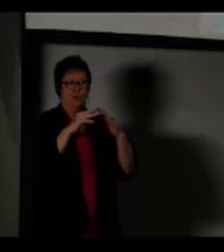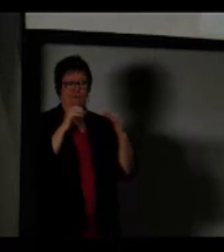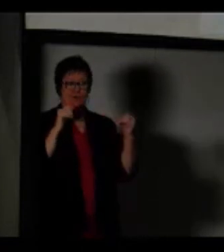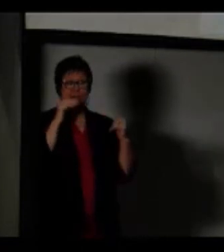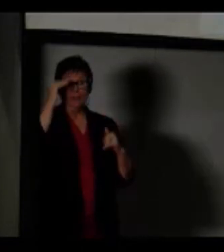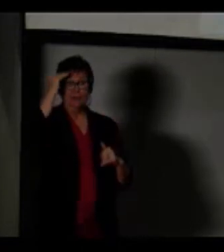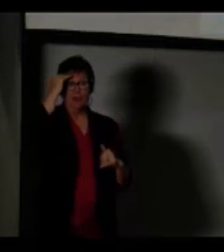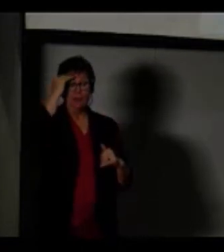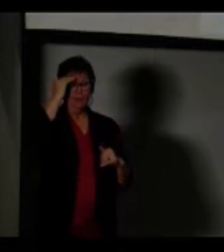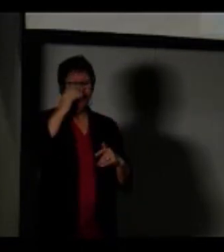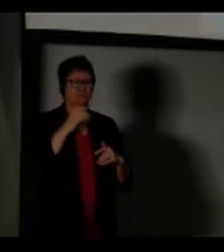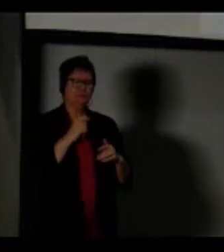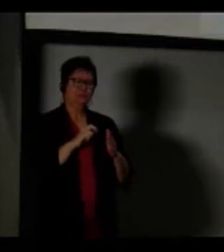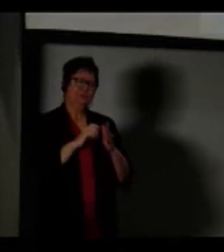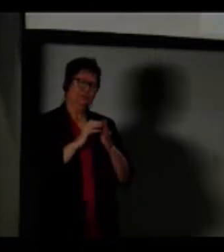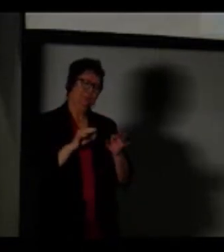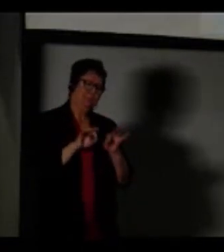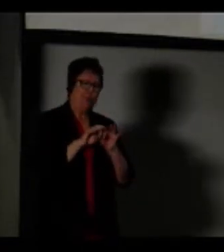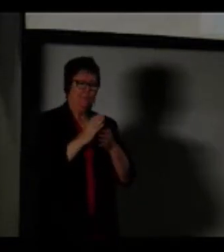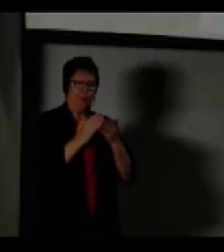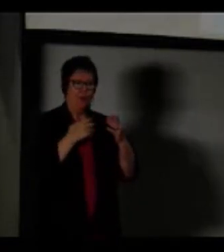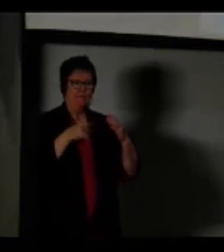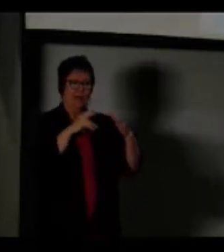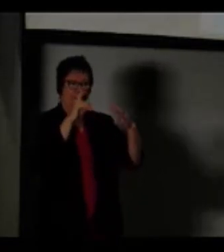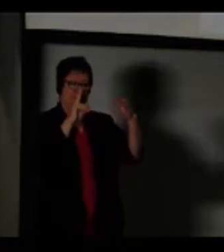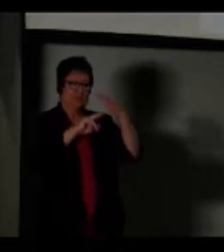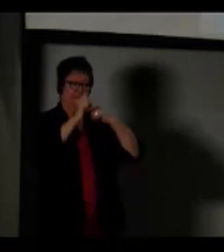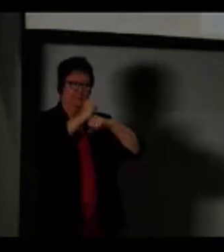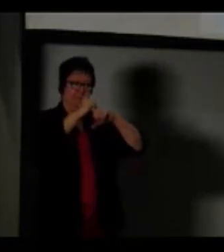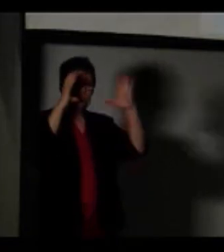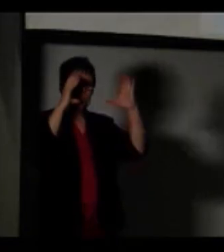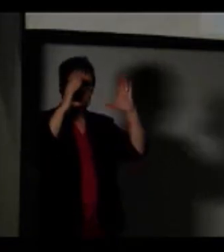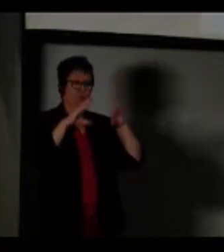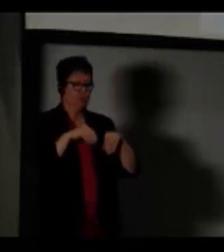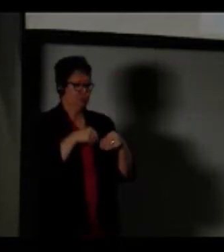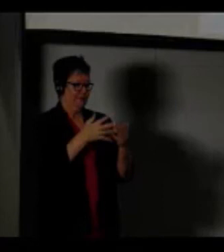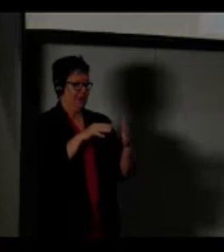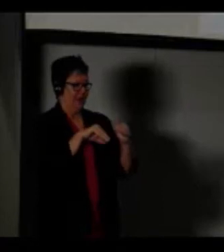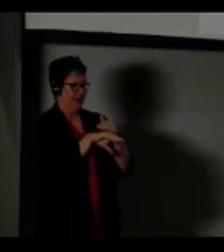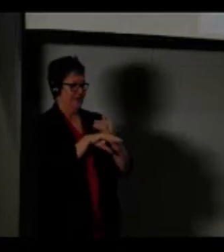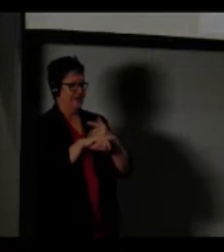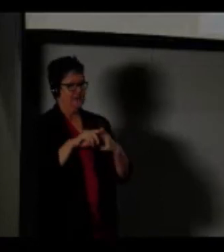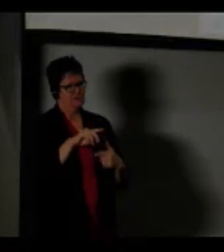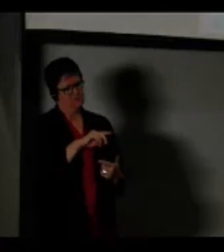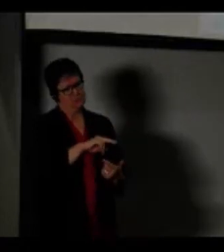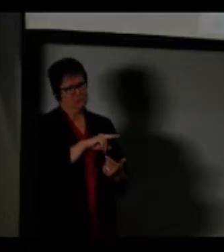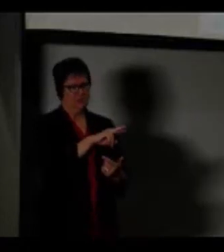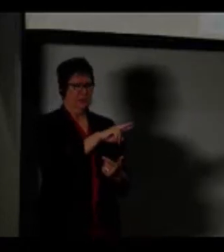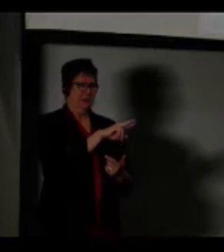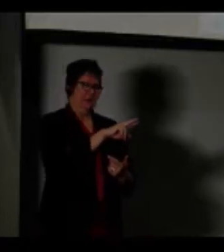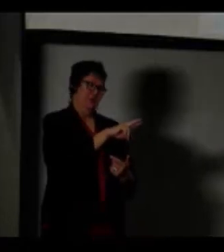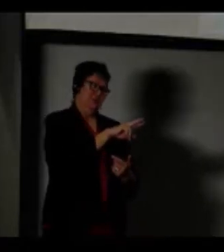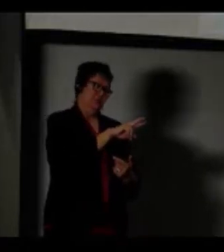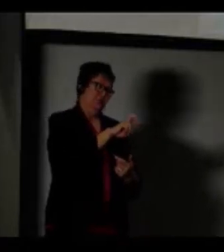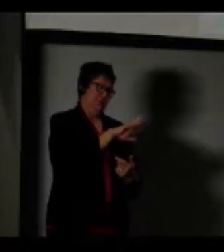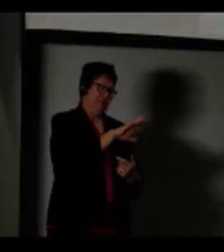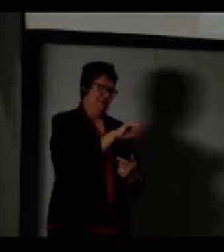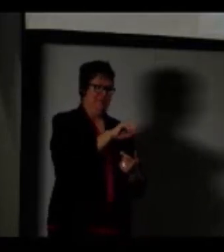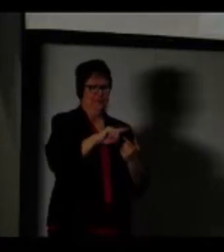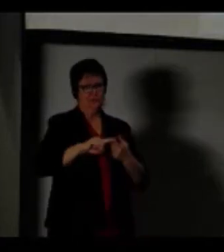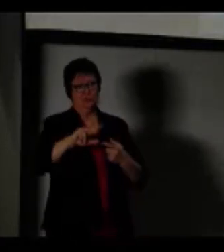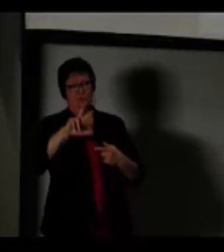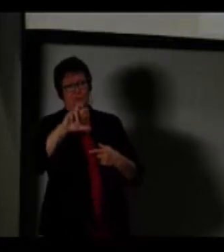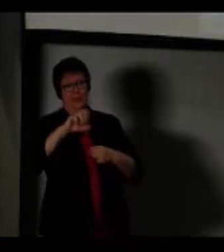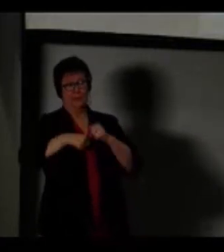part of our vision in terms of providing access to this 250 to 300 years worth of